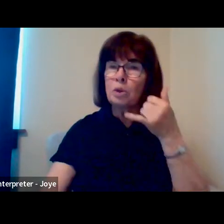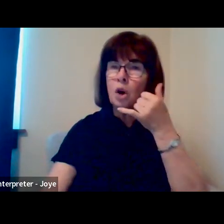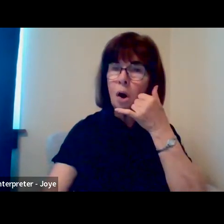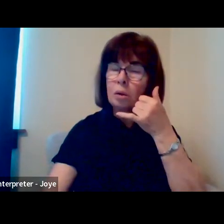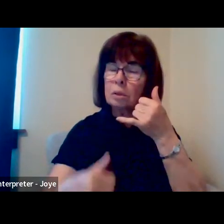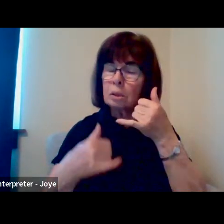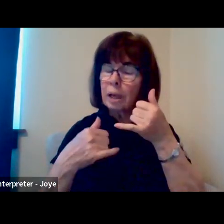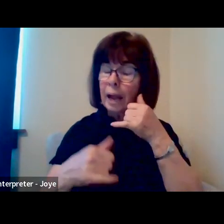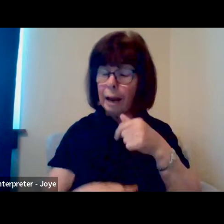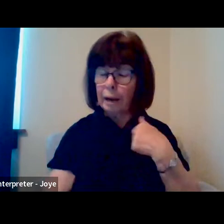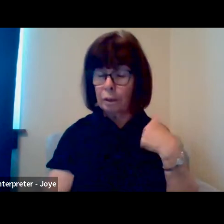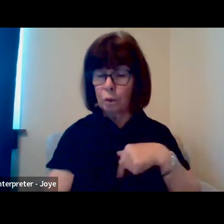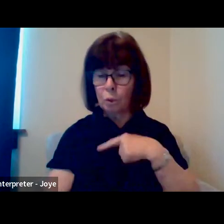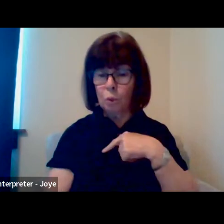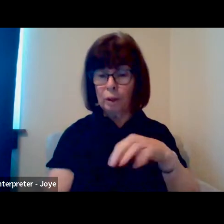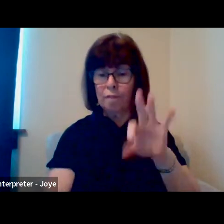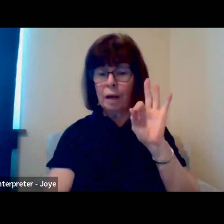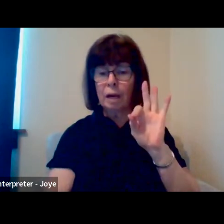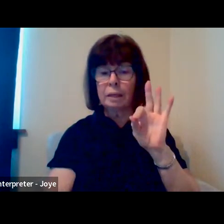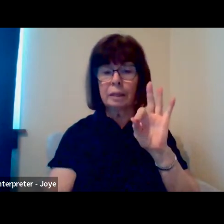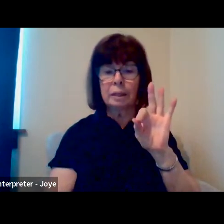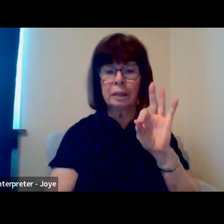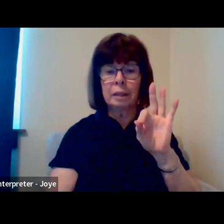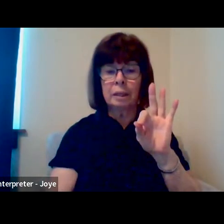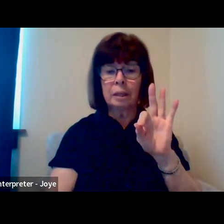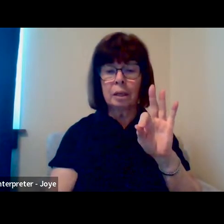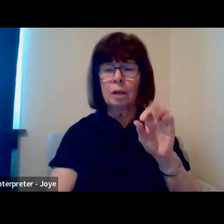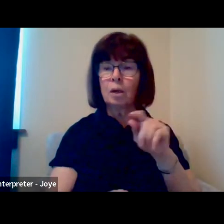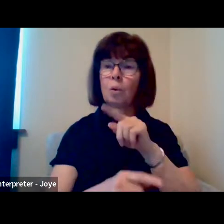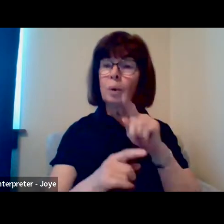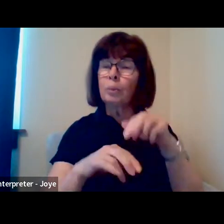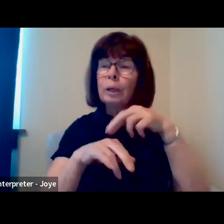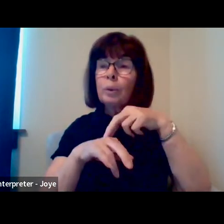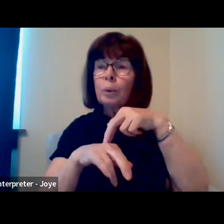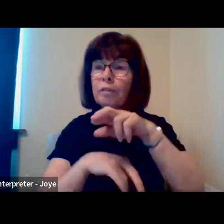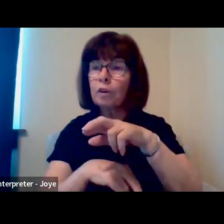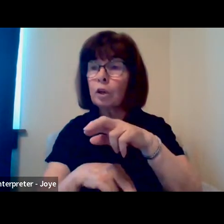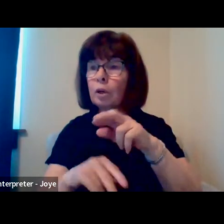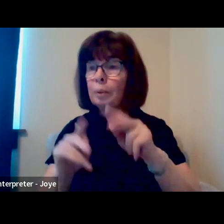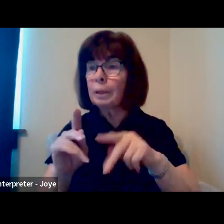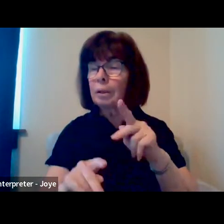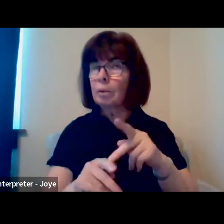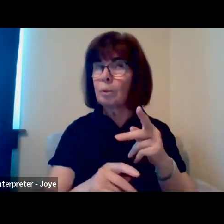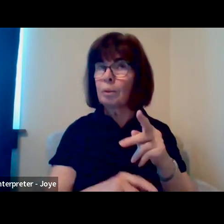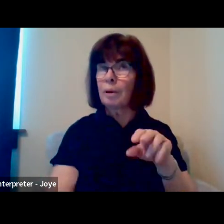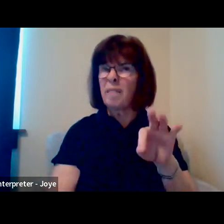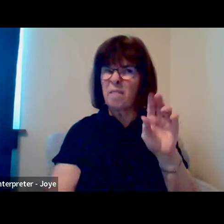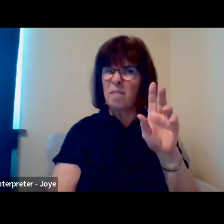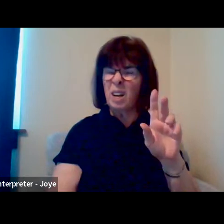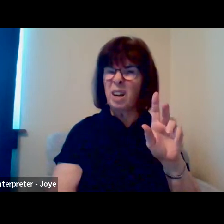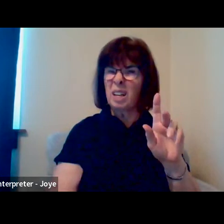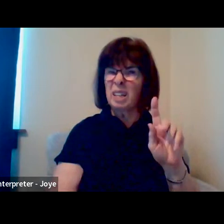we're finding that, you know, just when we need to refer our people, we're finding that at least some of